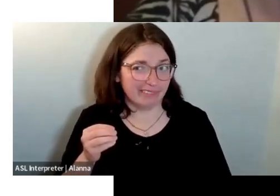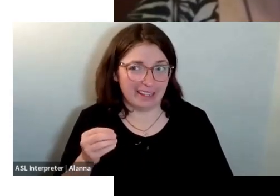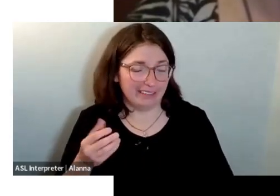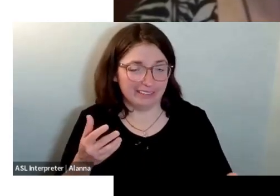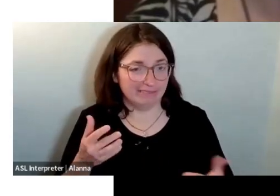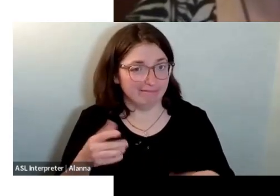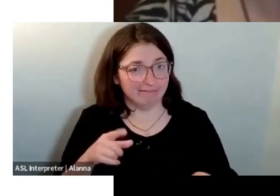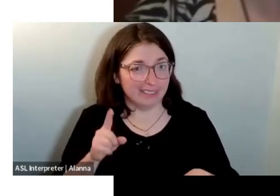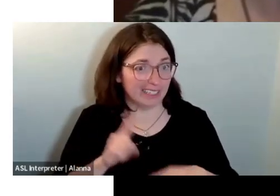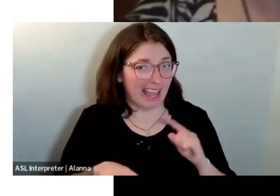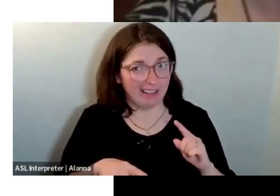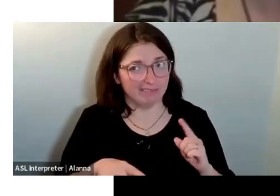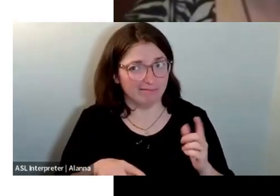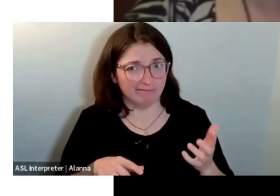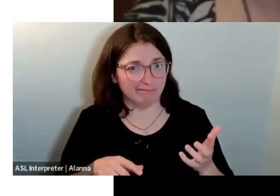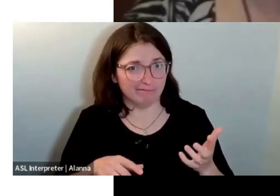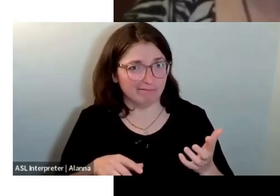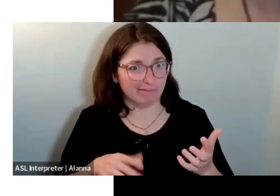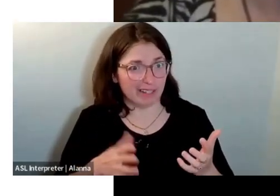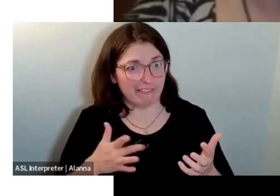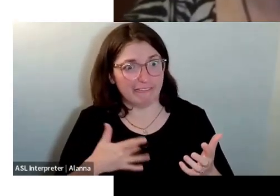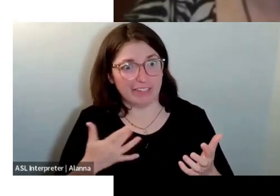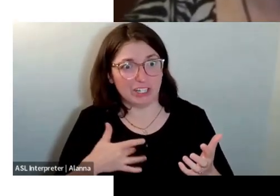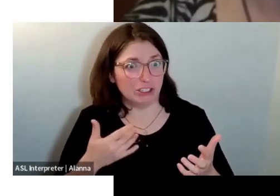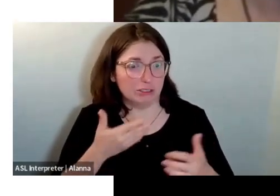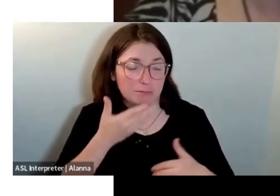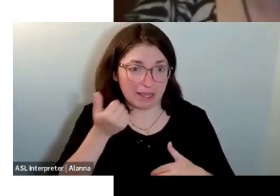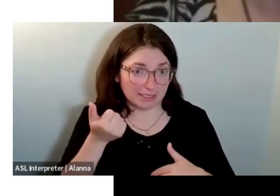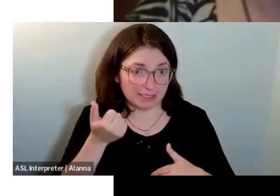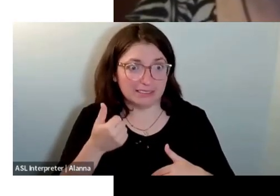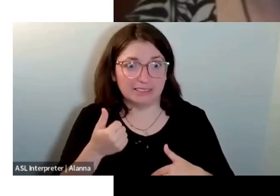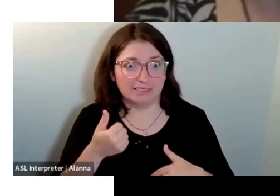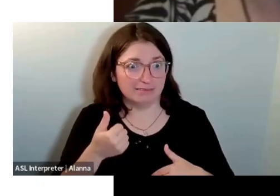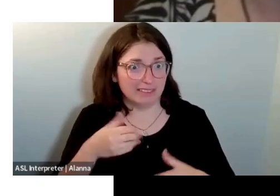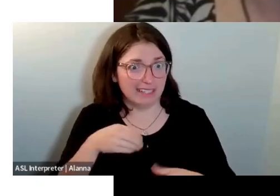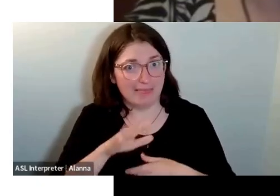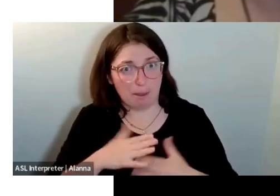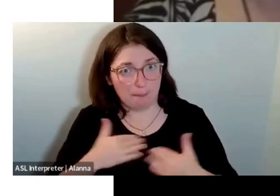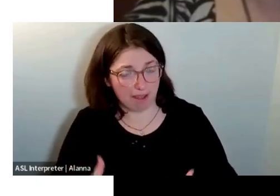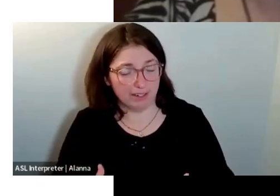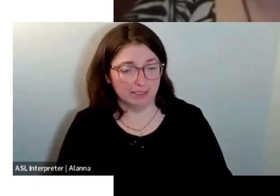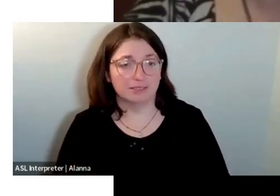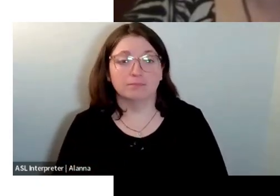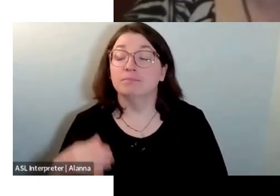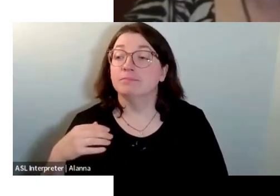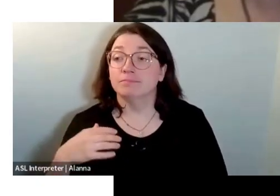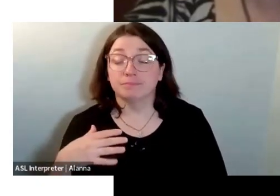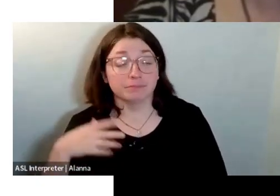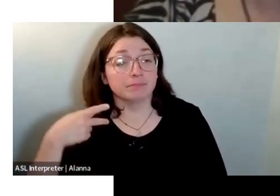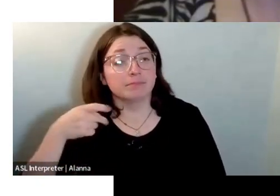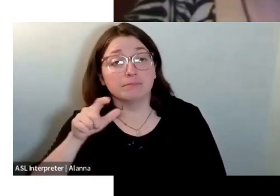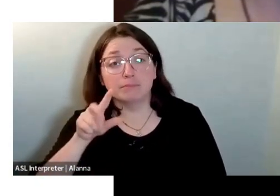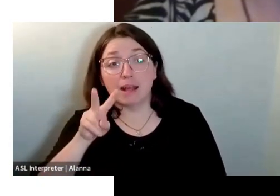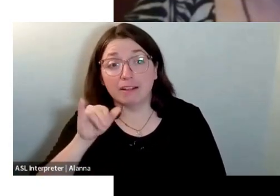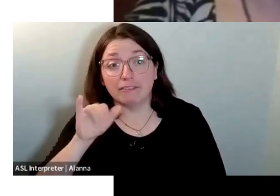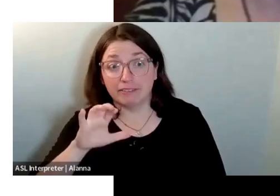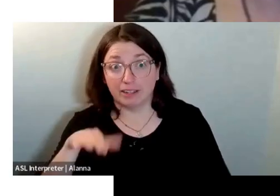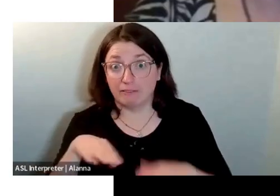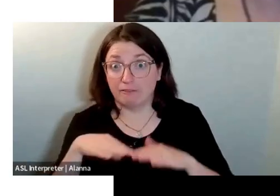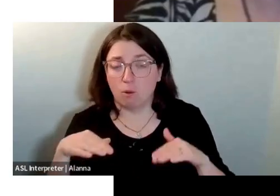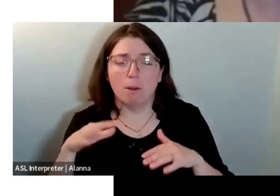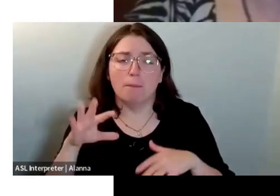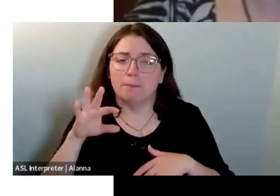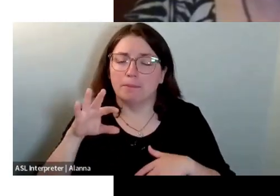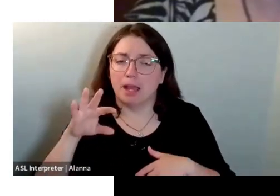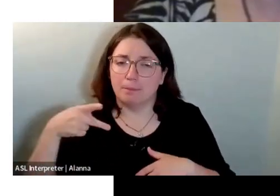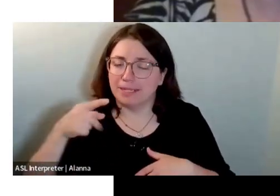possibly can. So pelvic floor PT is an amazing tool. And we are